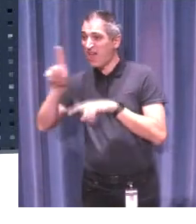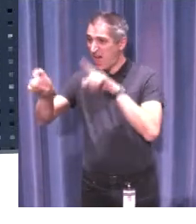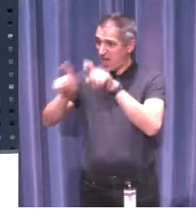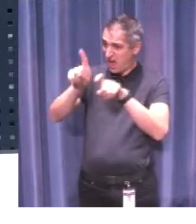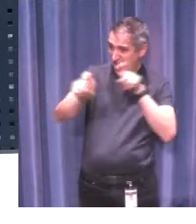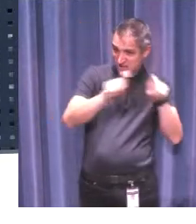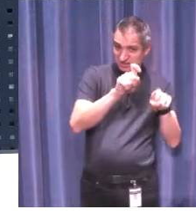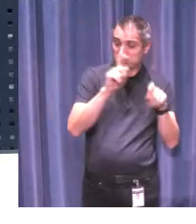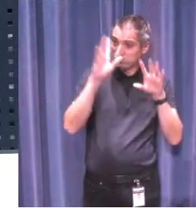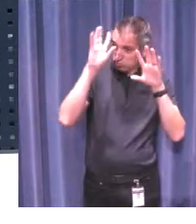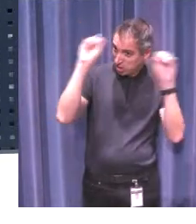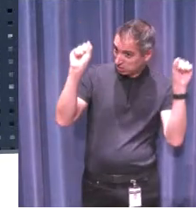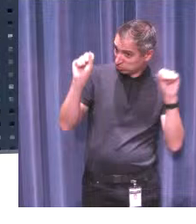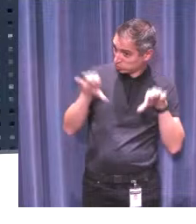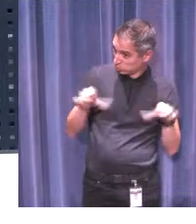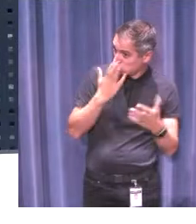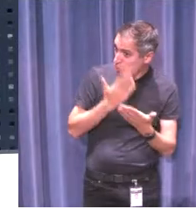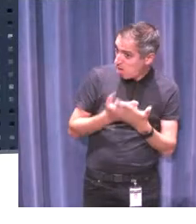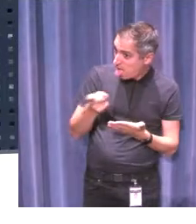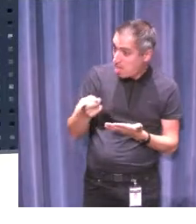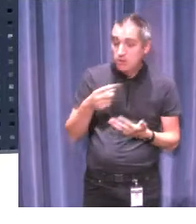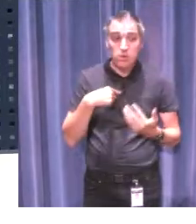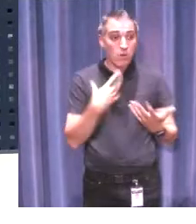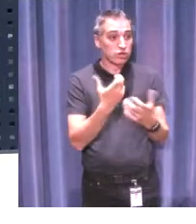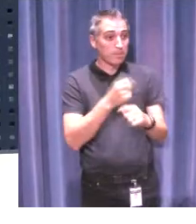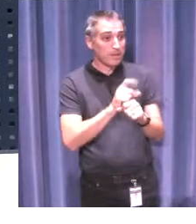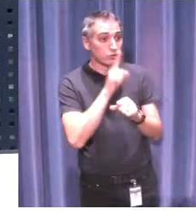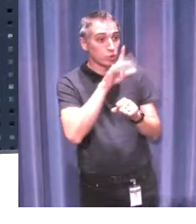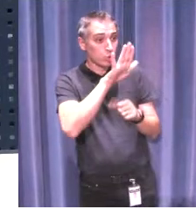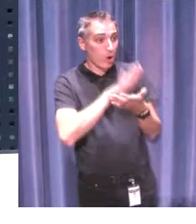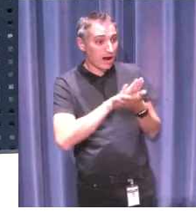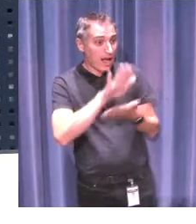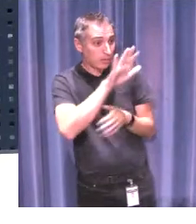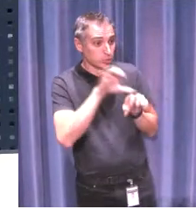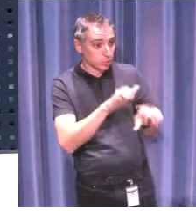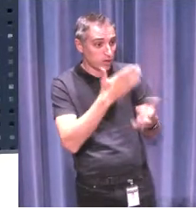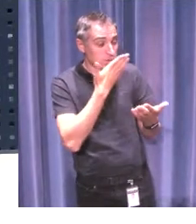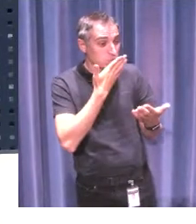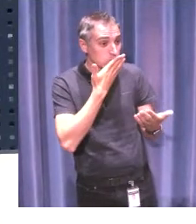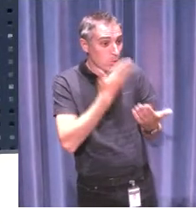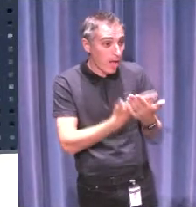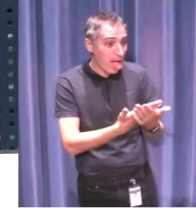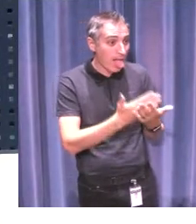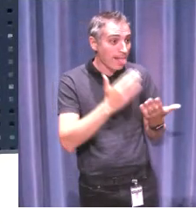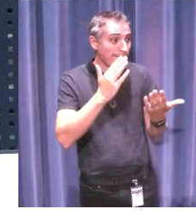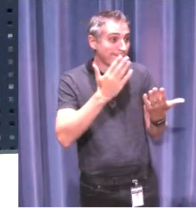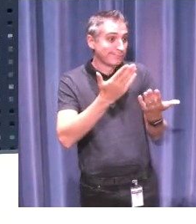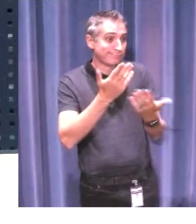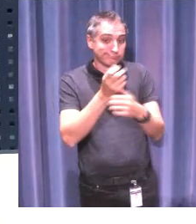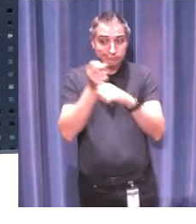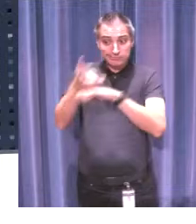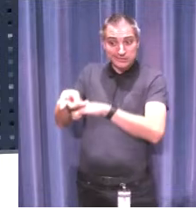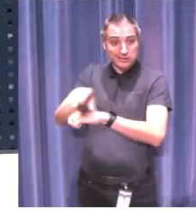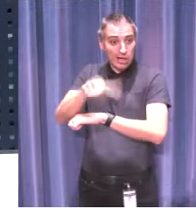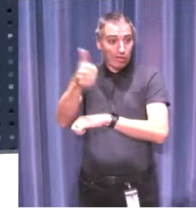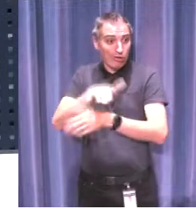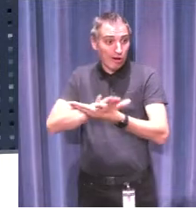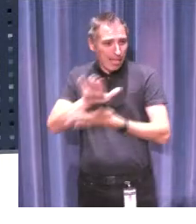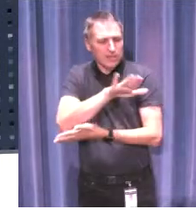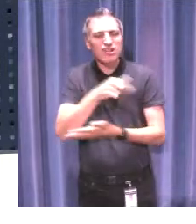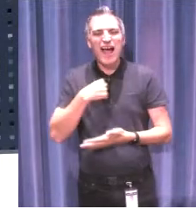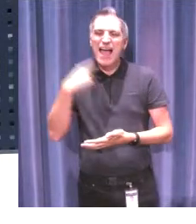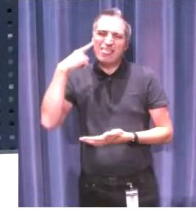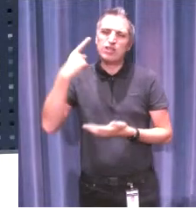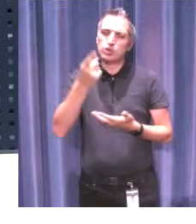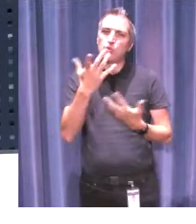evidence that your college is performing as well or better than others. I think you want a